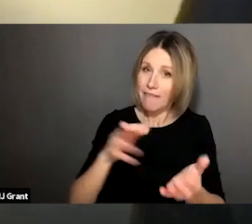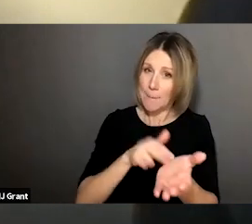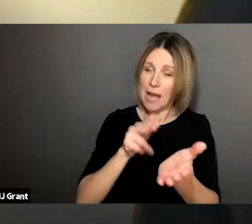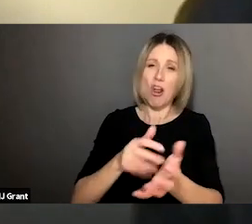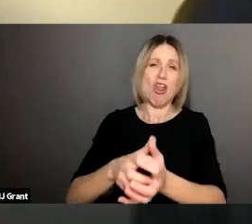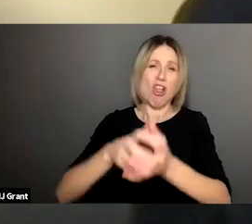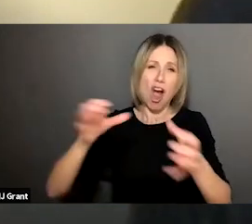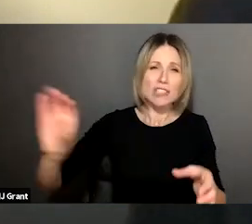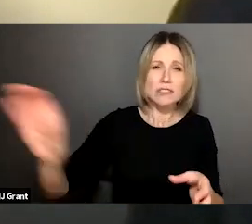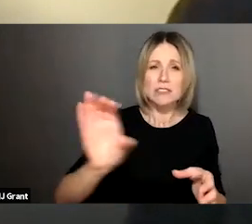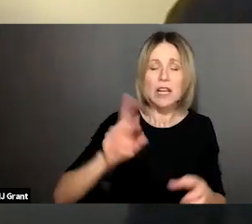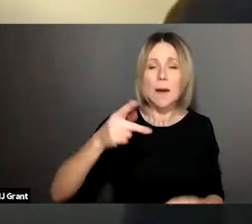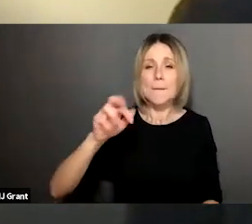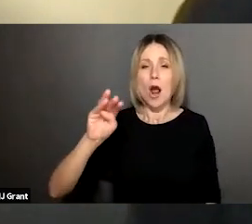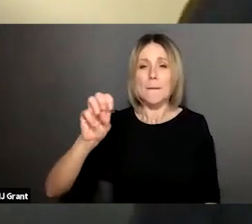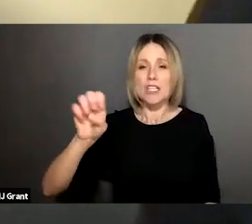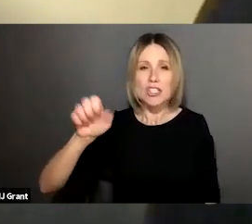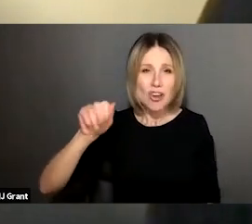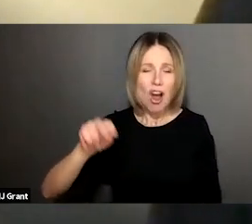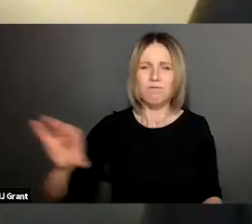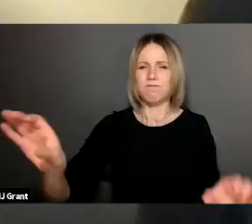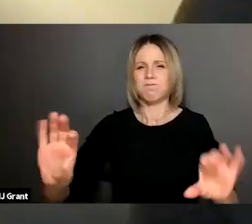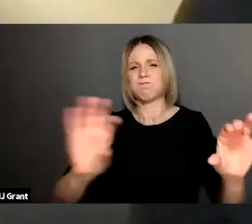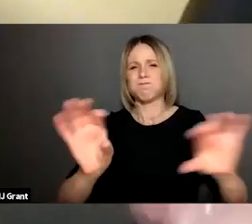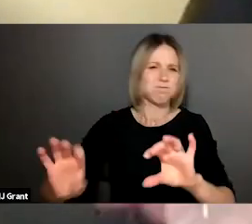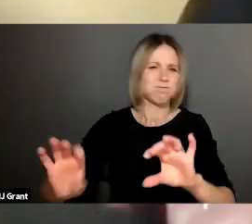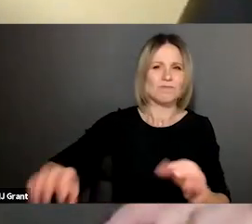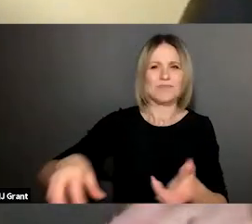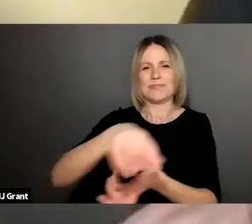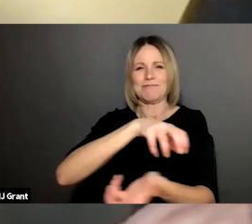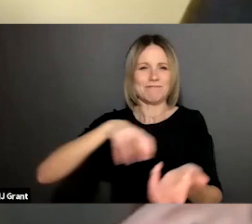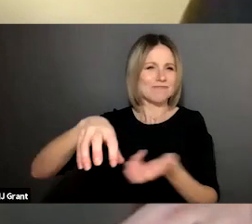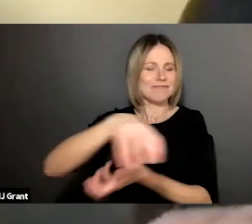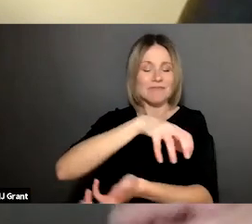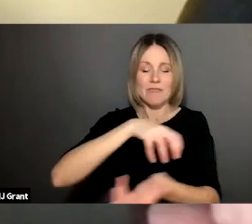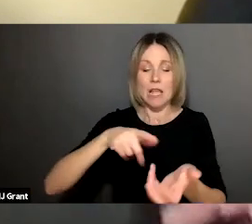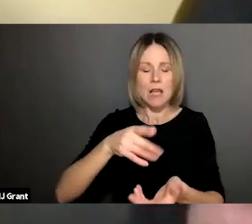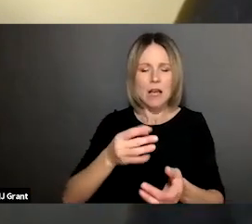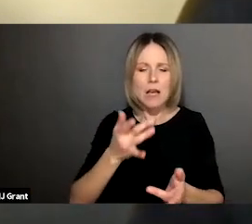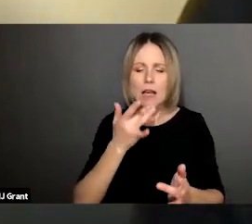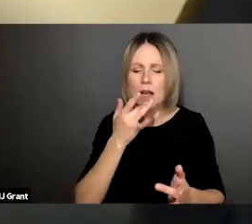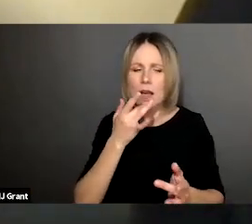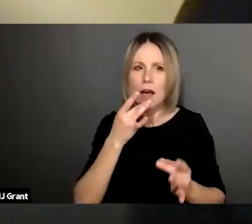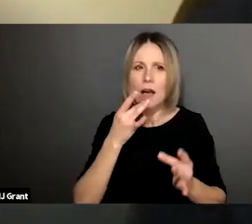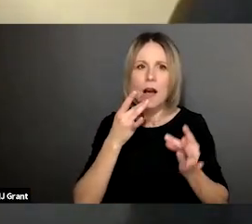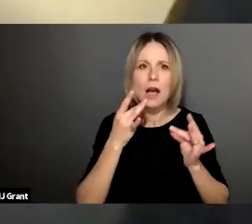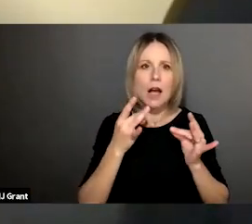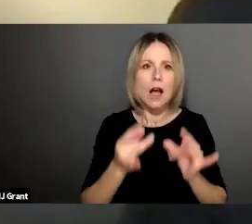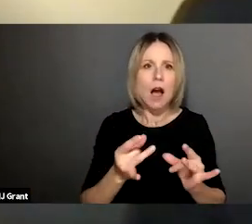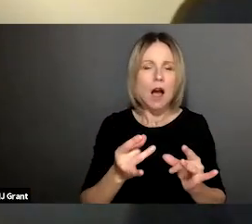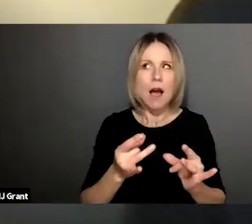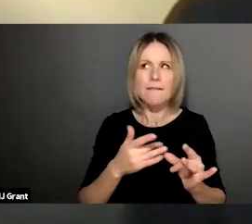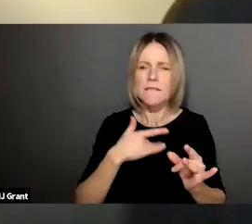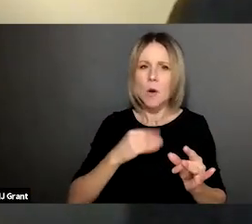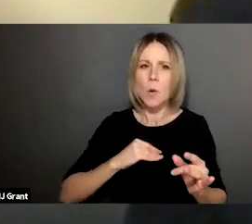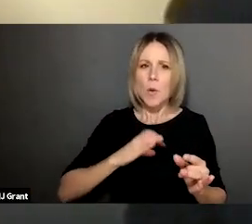And you're going to discover that it's really delicious. And once you've had that success, you're going to be able to turn the page and find another